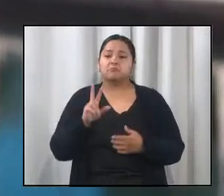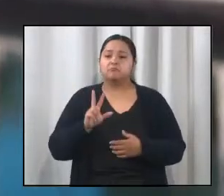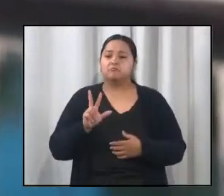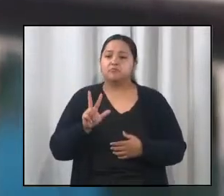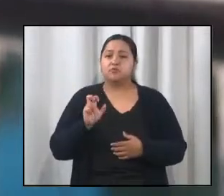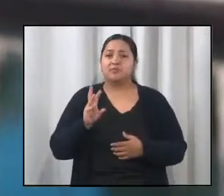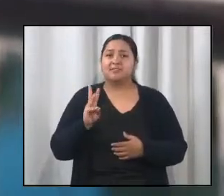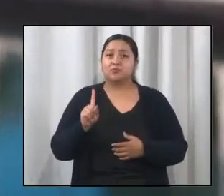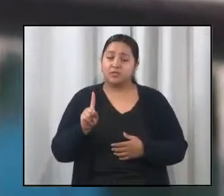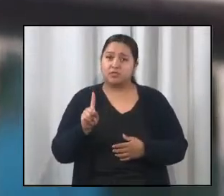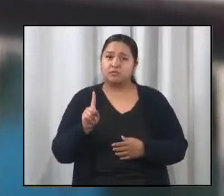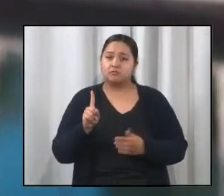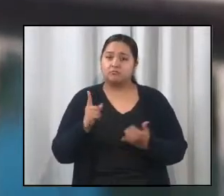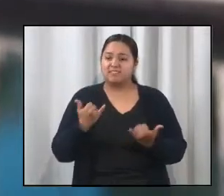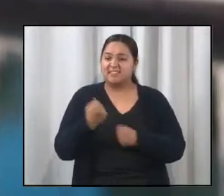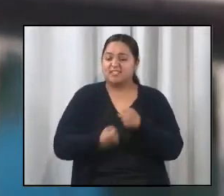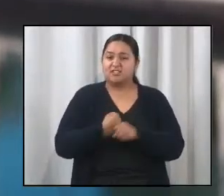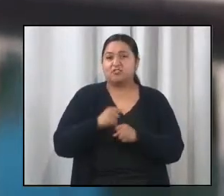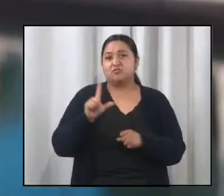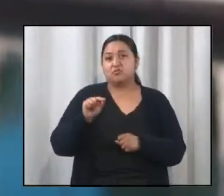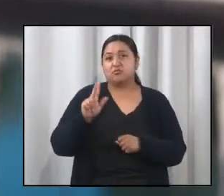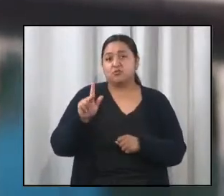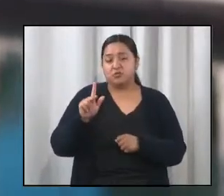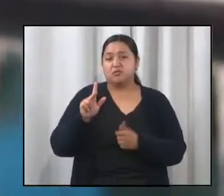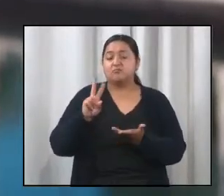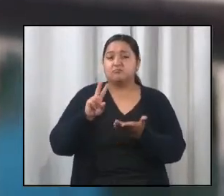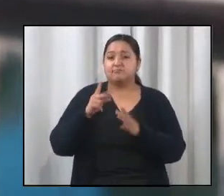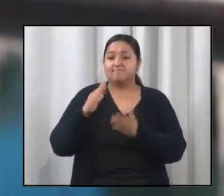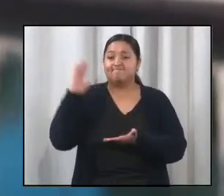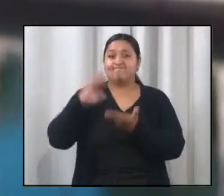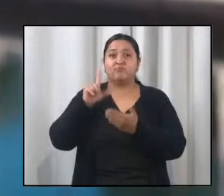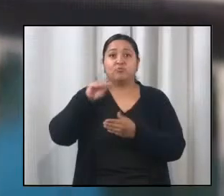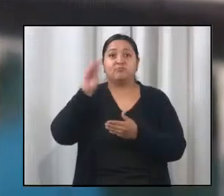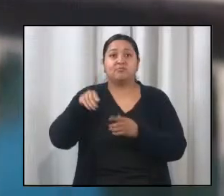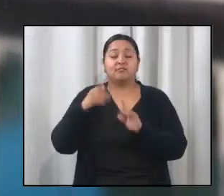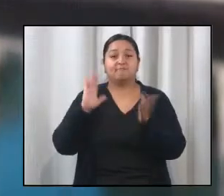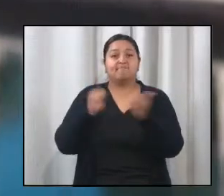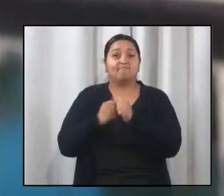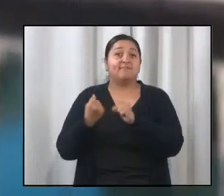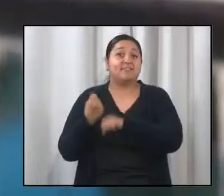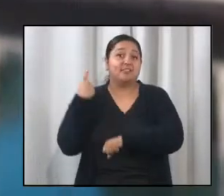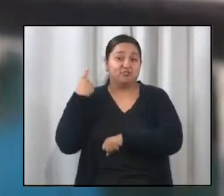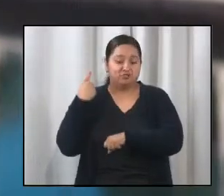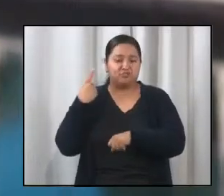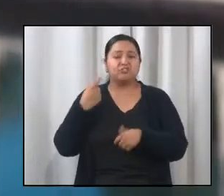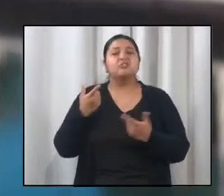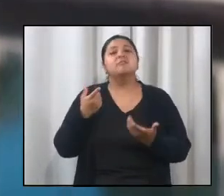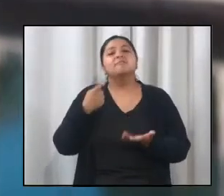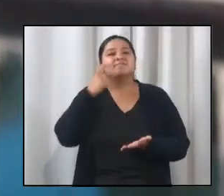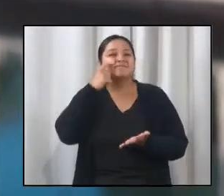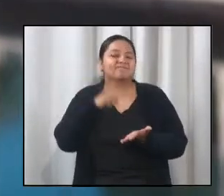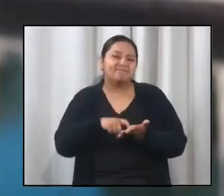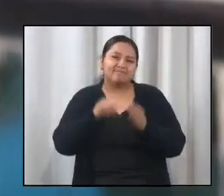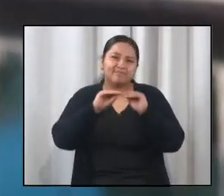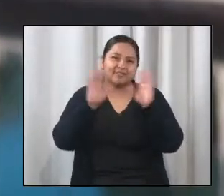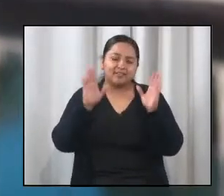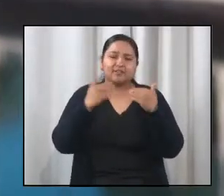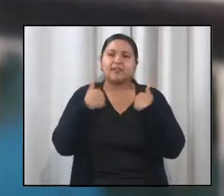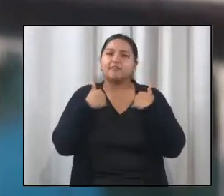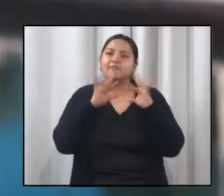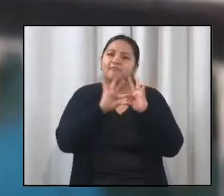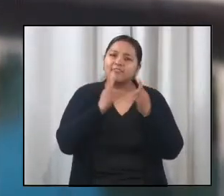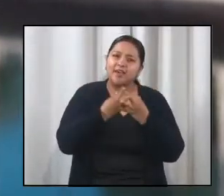in 2023. And while it is clear there are many families struggling and at high risk, which is of some